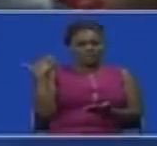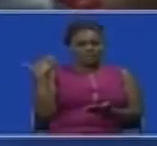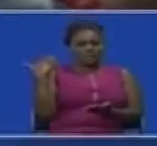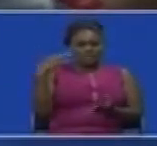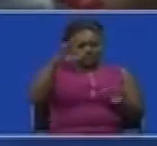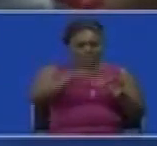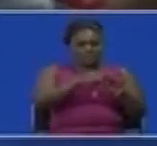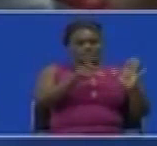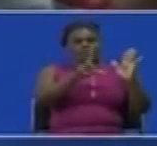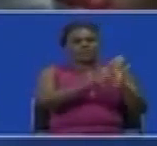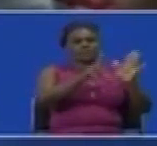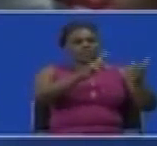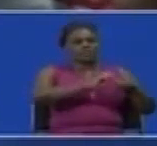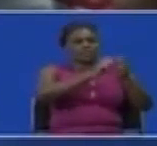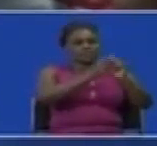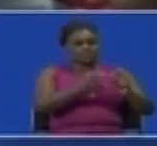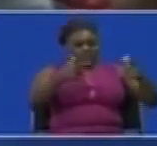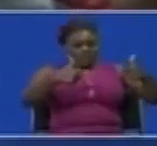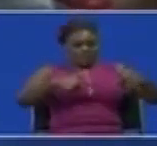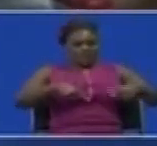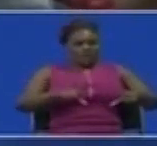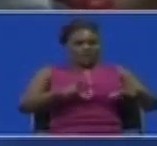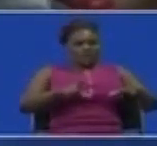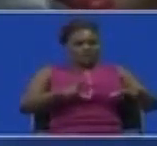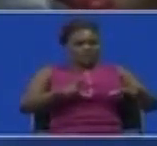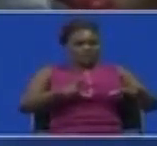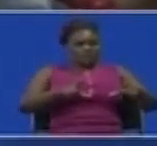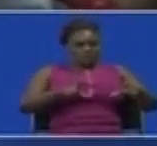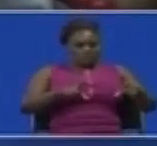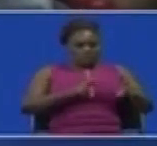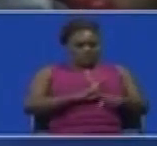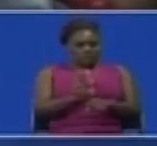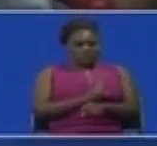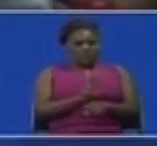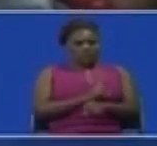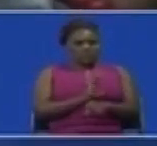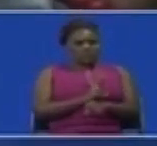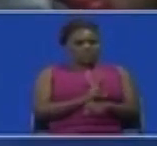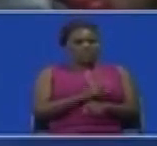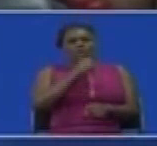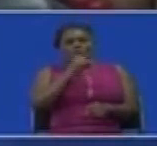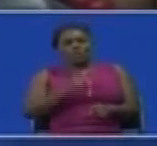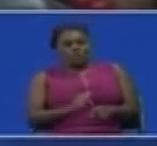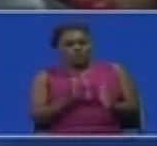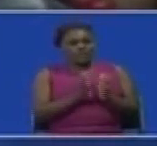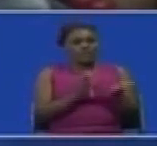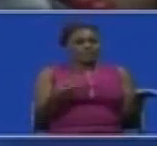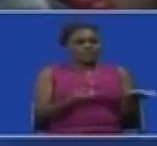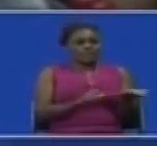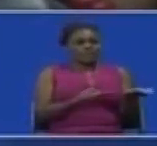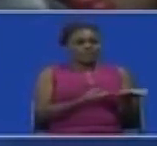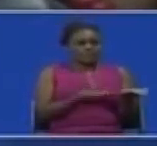laws were changed to allow the simultaneous usage of both manual and electronic